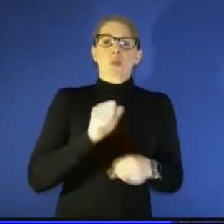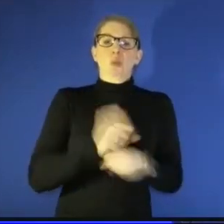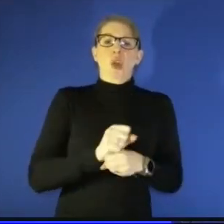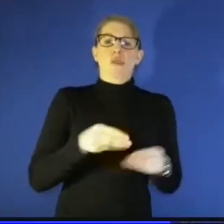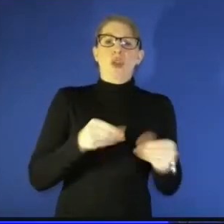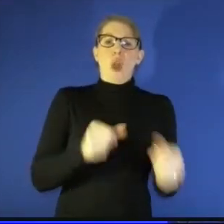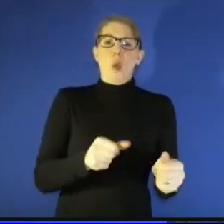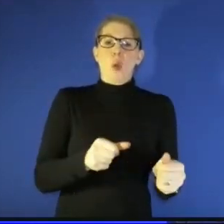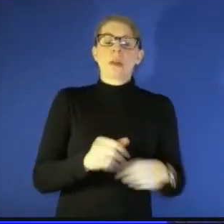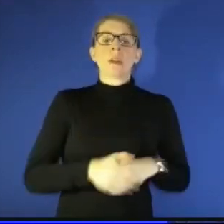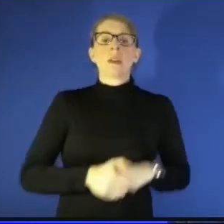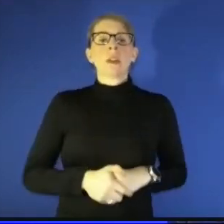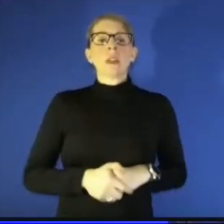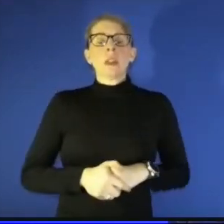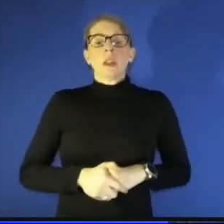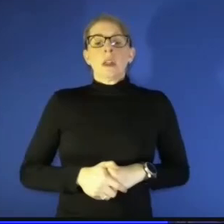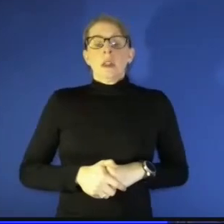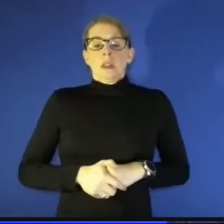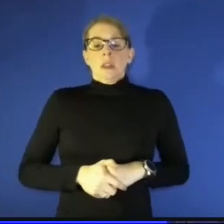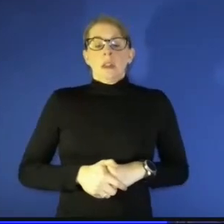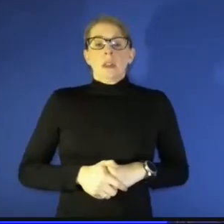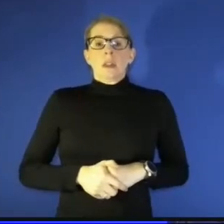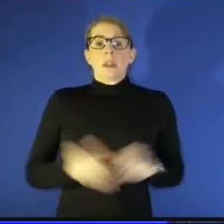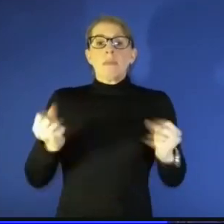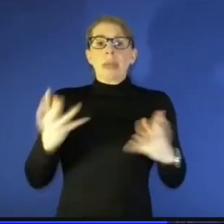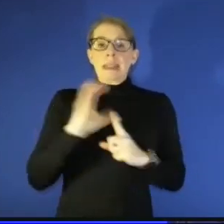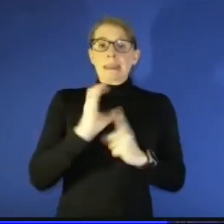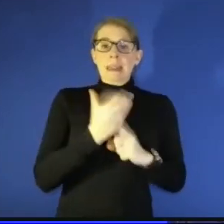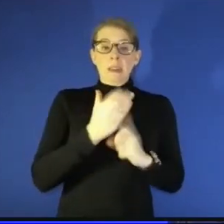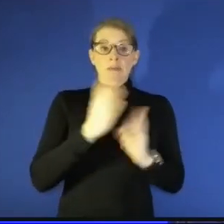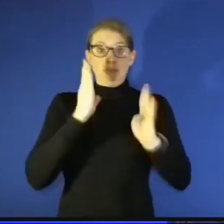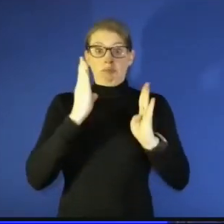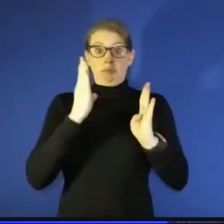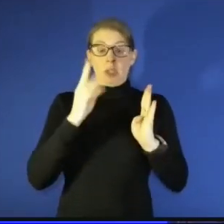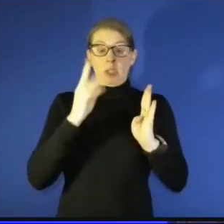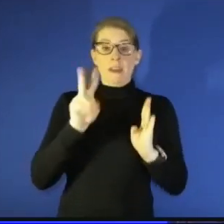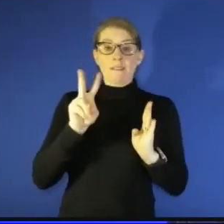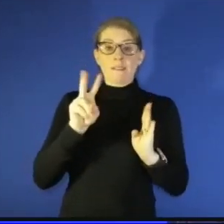of the conditions that come to attention in the vascular space,